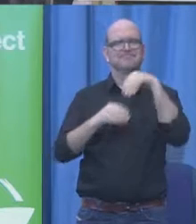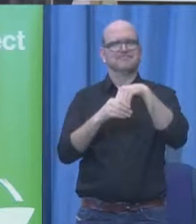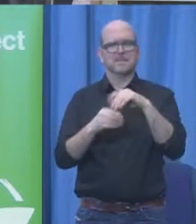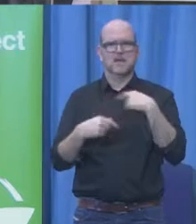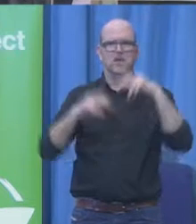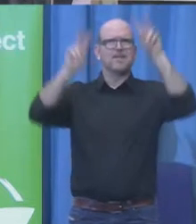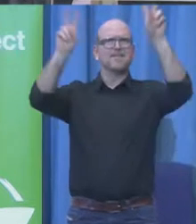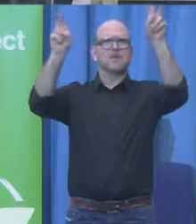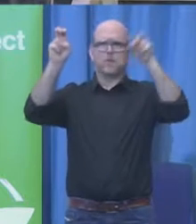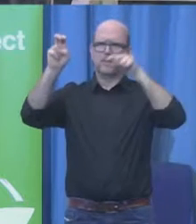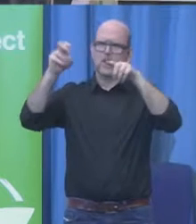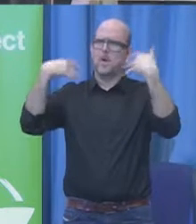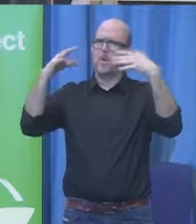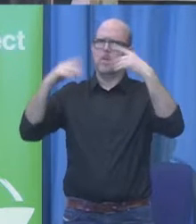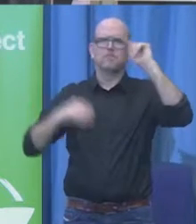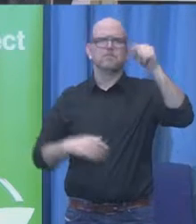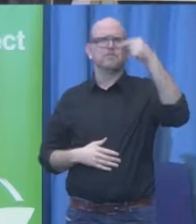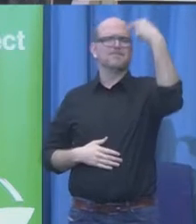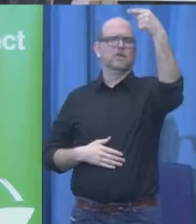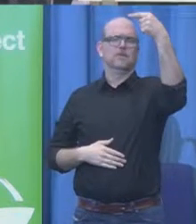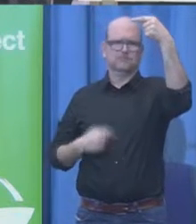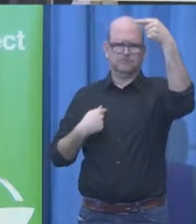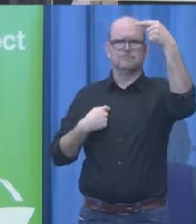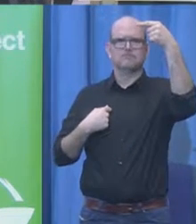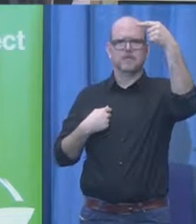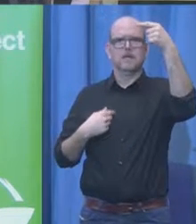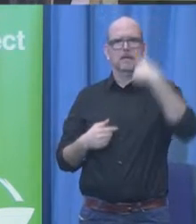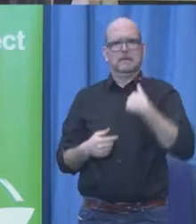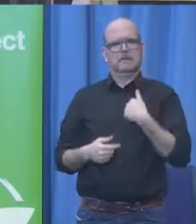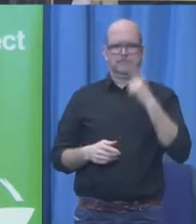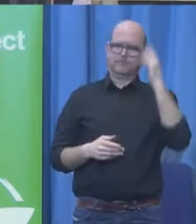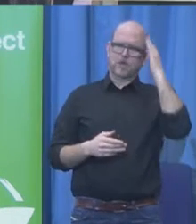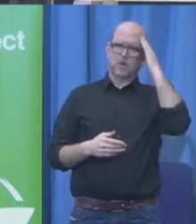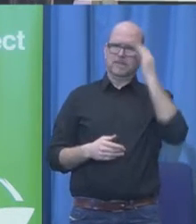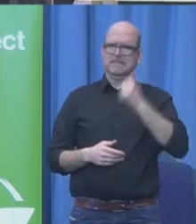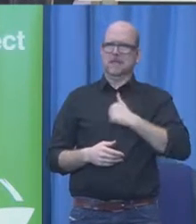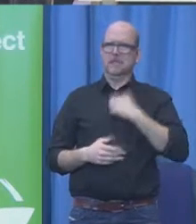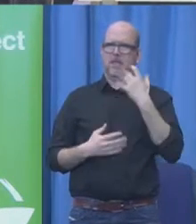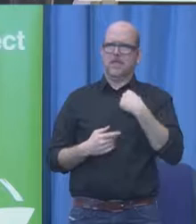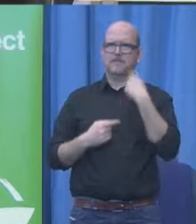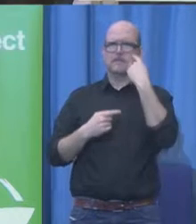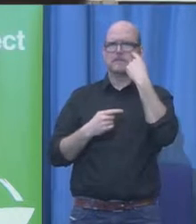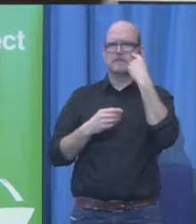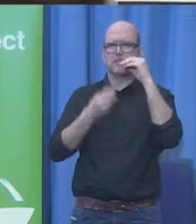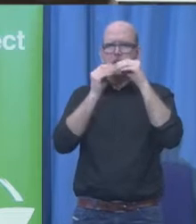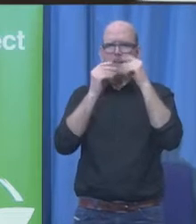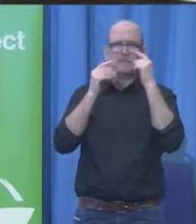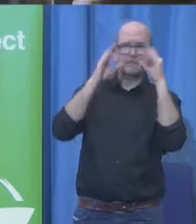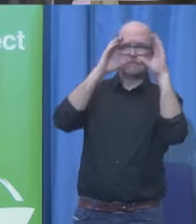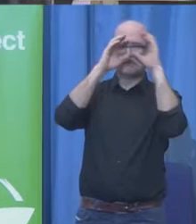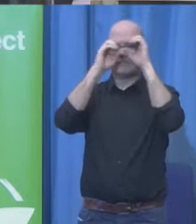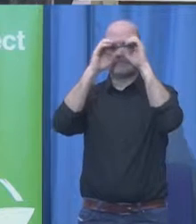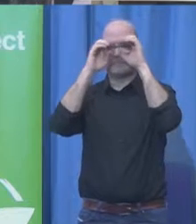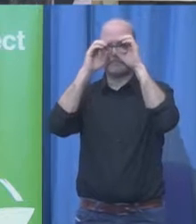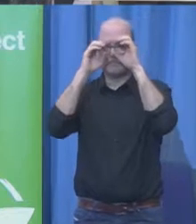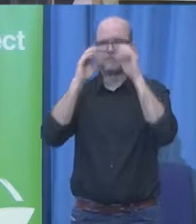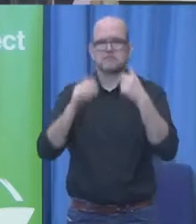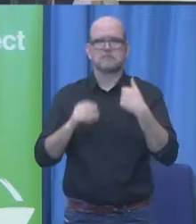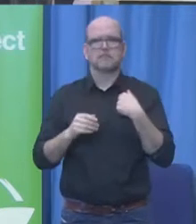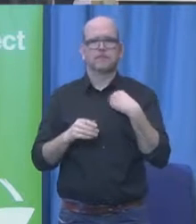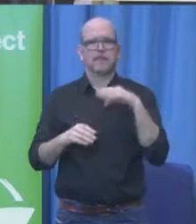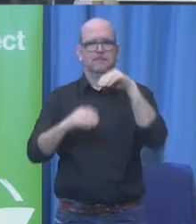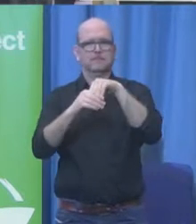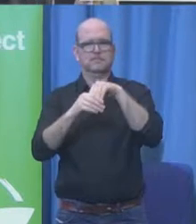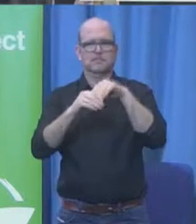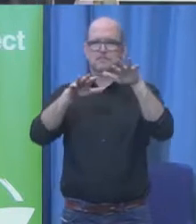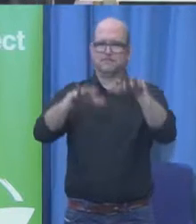My background is I am a visually impaired Member of Parliament. I'm the first visually impaired member of the Irish Parliament, the Irish